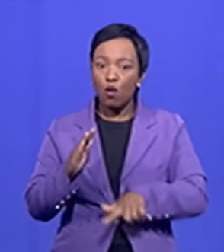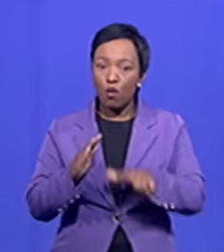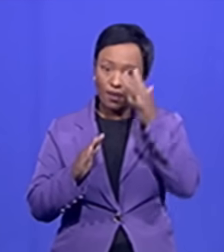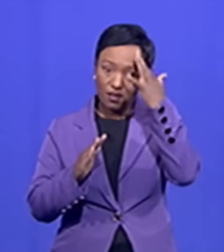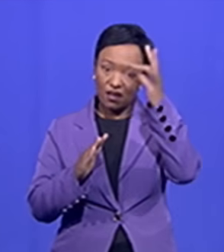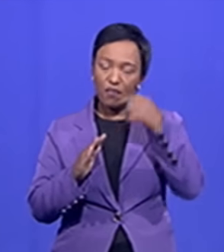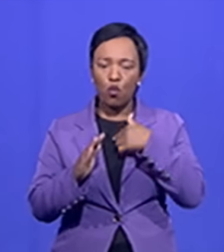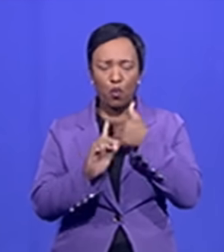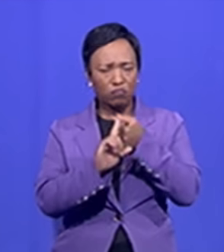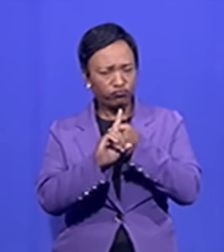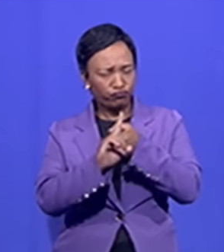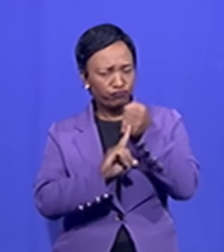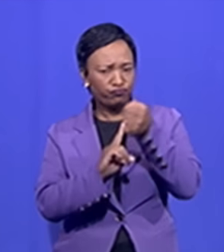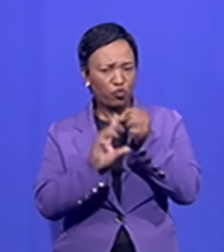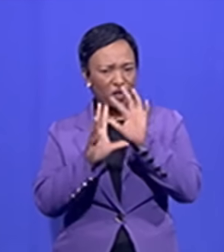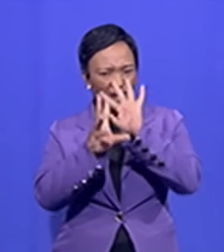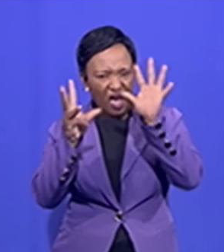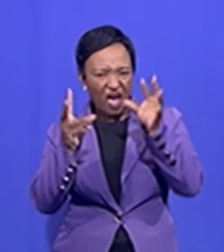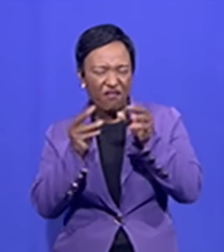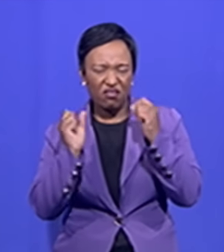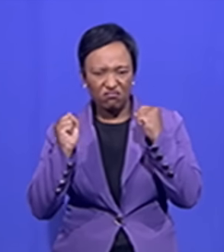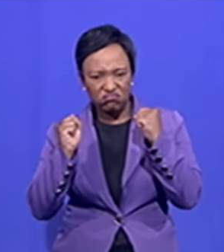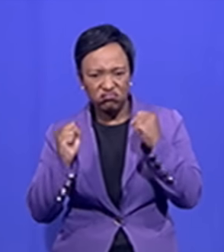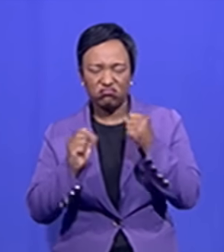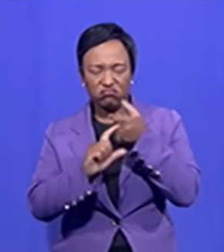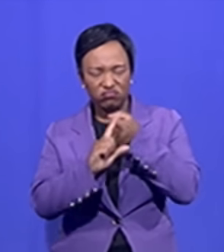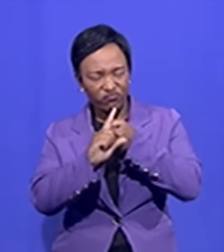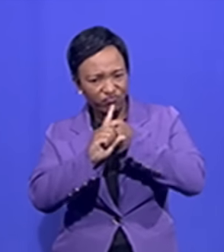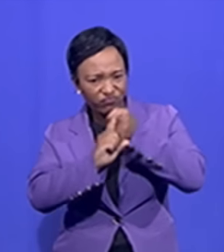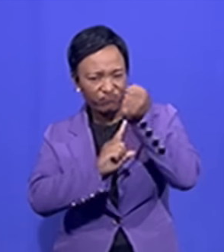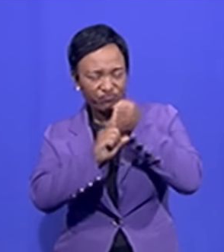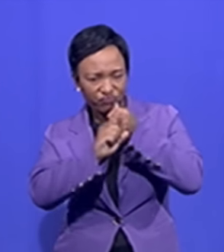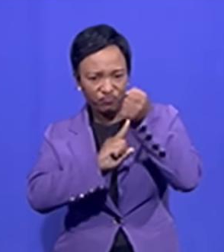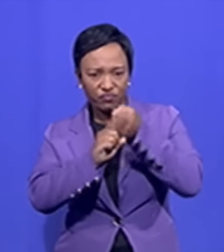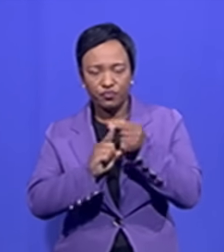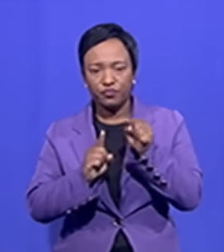all our might, with all our history, with all our collected